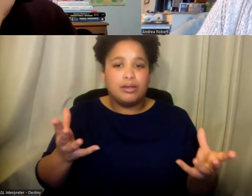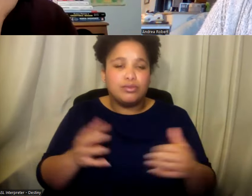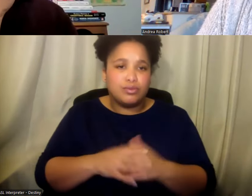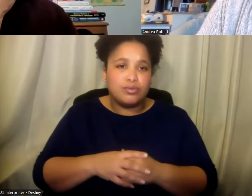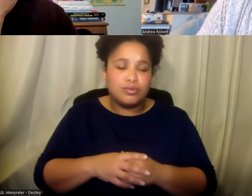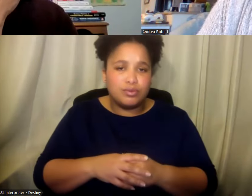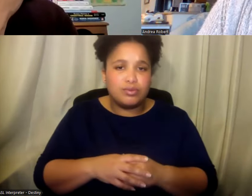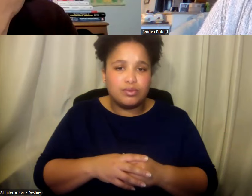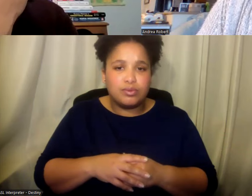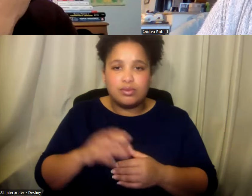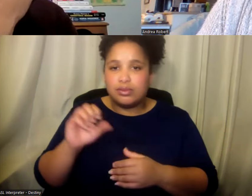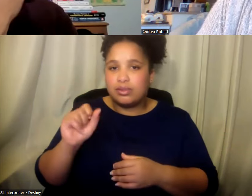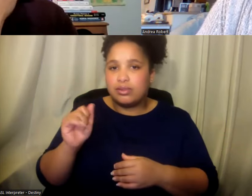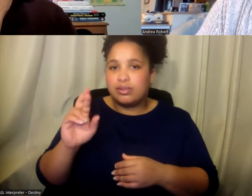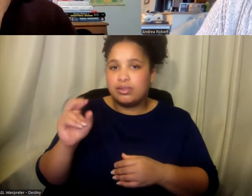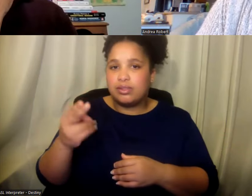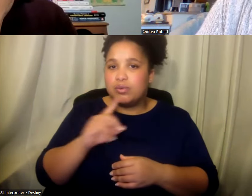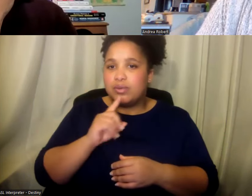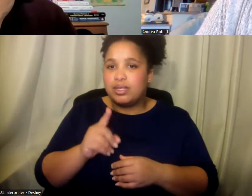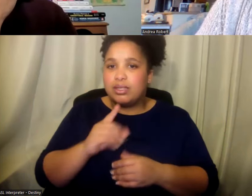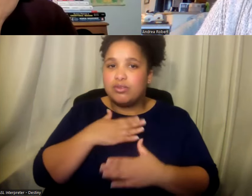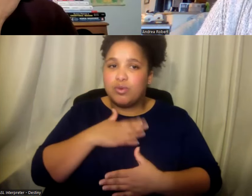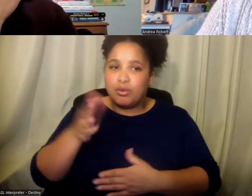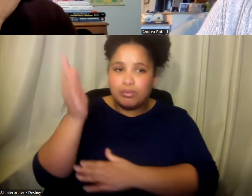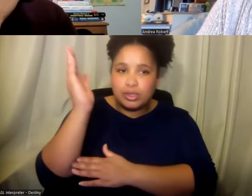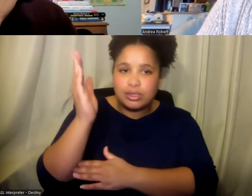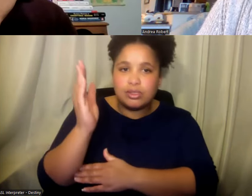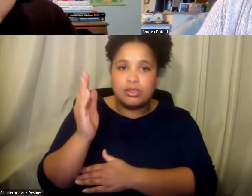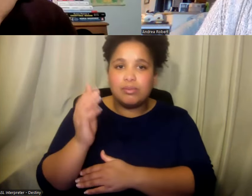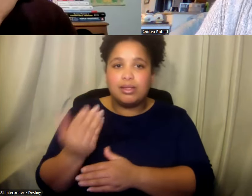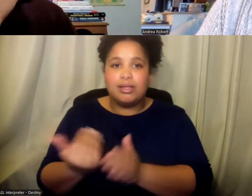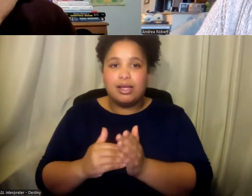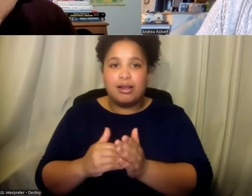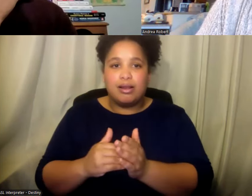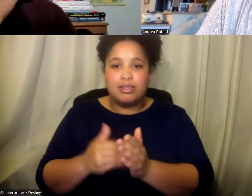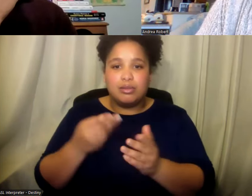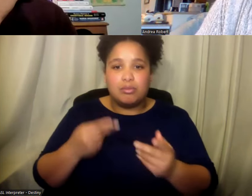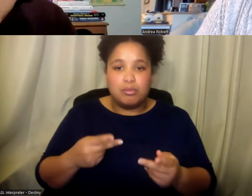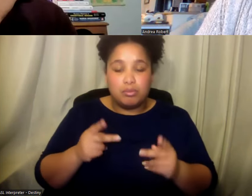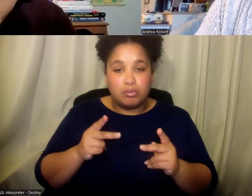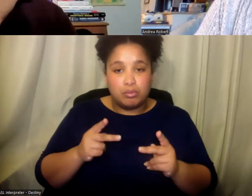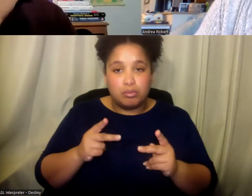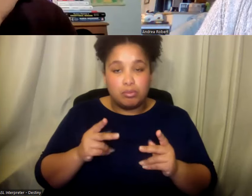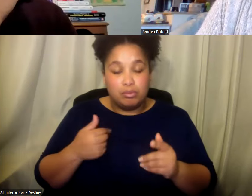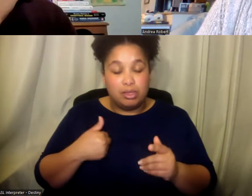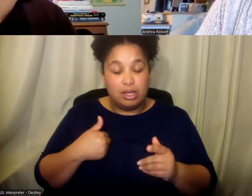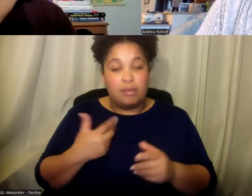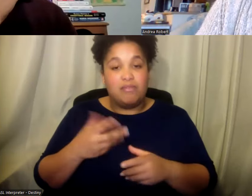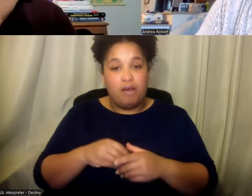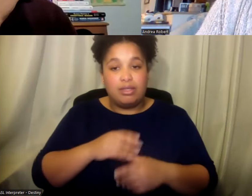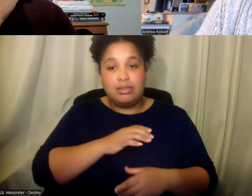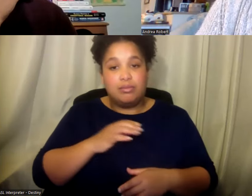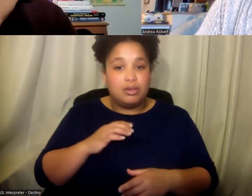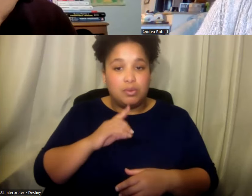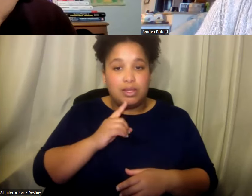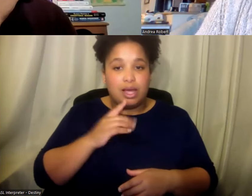You know, Sarah, I really enjoyed your presentation. But again, as a person that's on this committee, I am benefiting from a